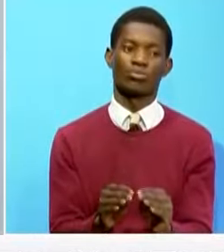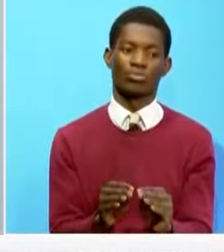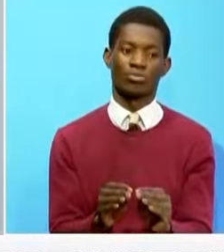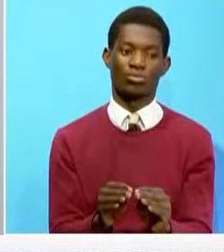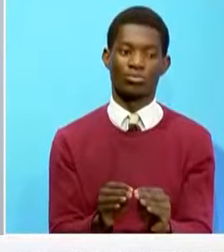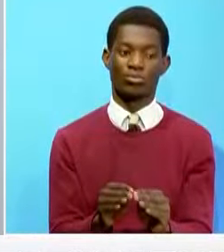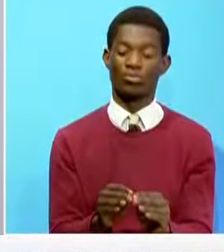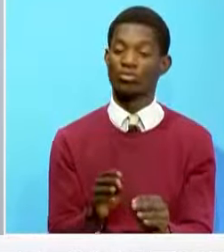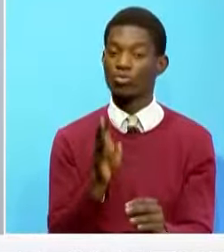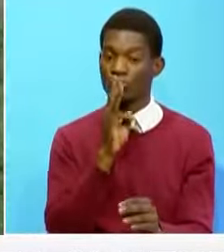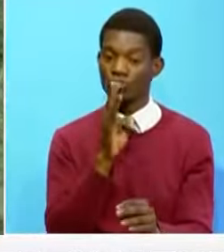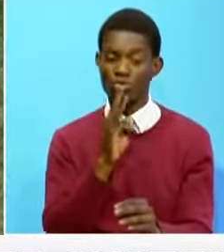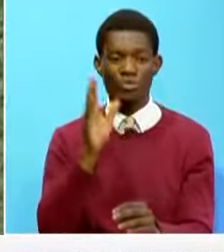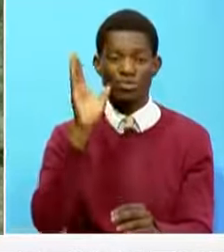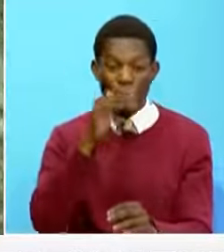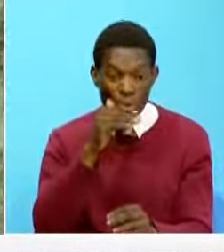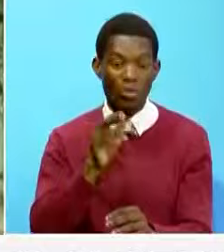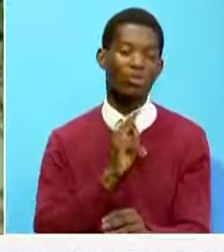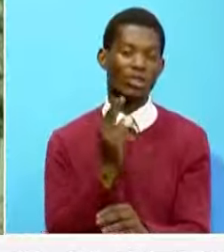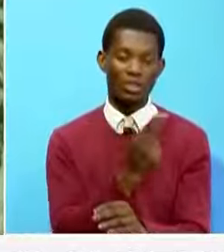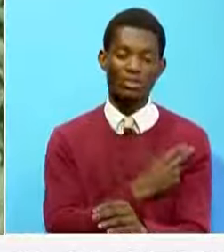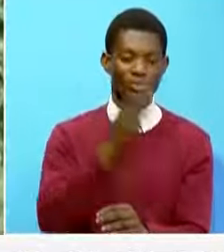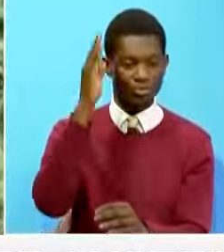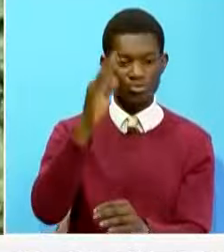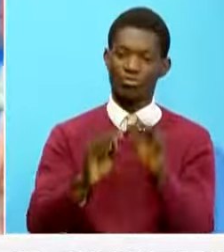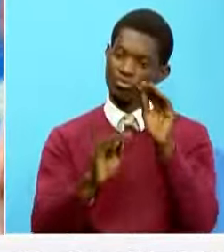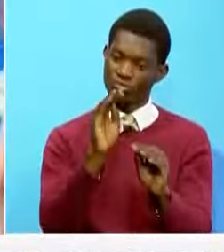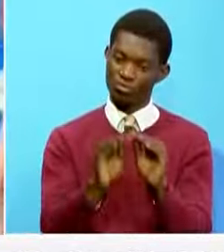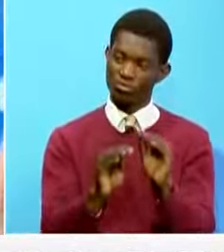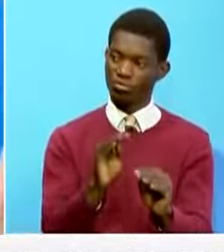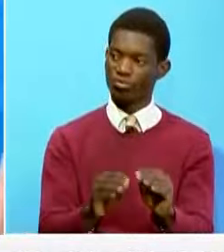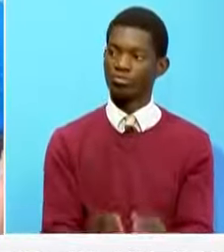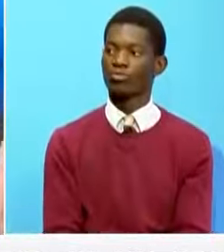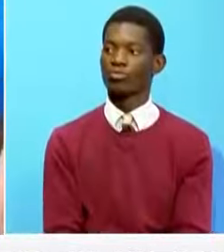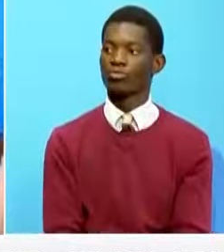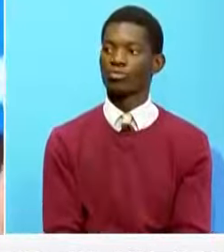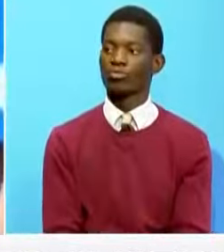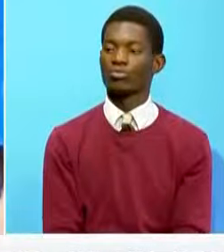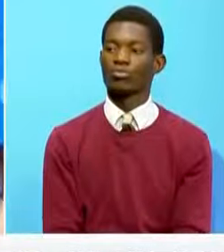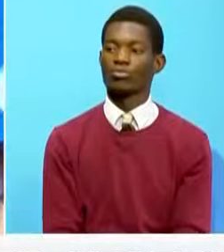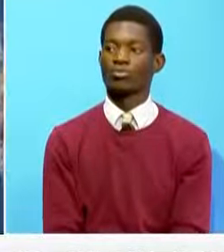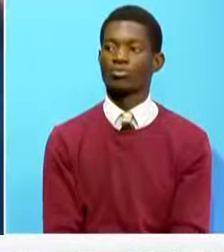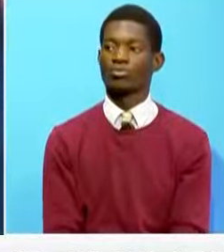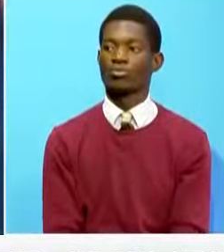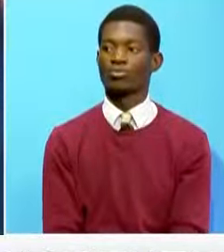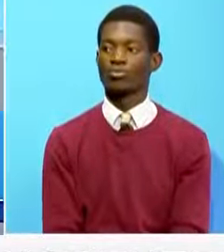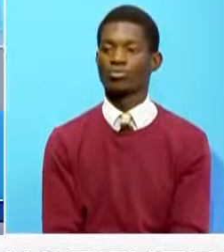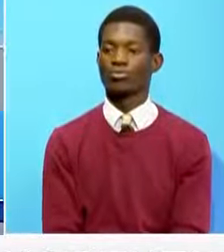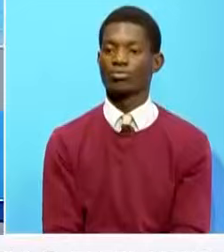by mailo viza konze. Jubel Zulu, Zanis, Chadiza District, Eastern